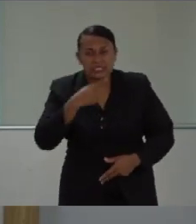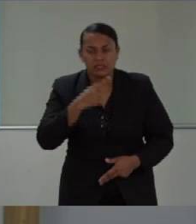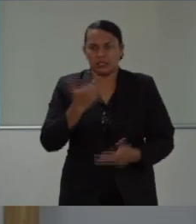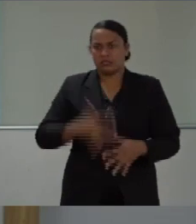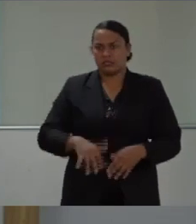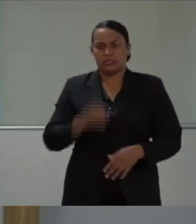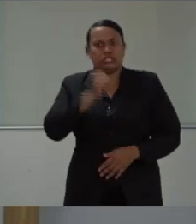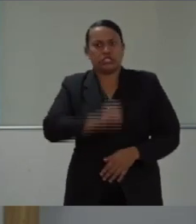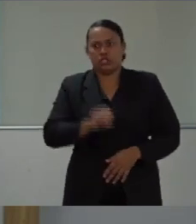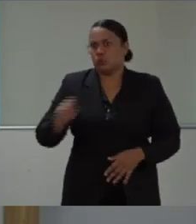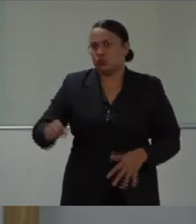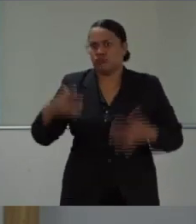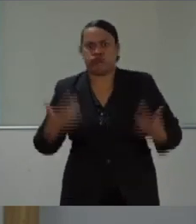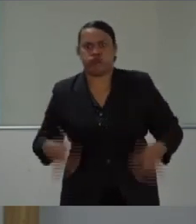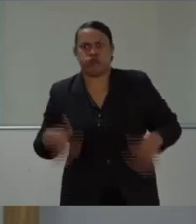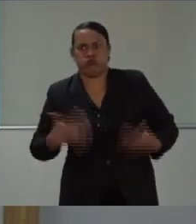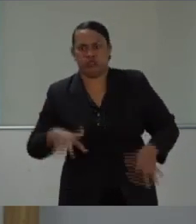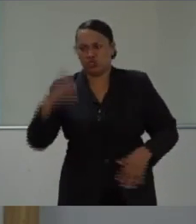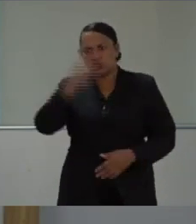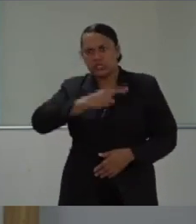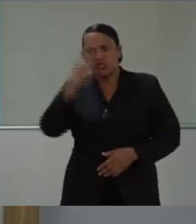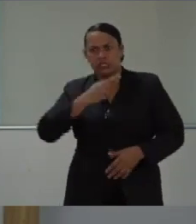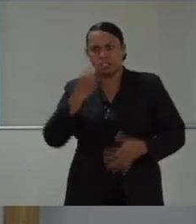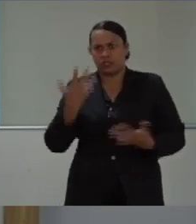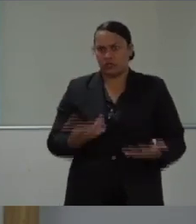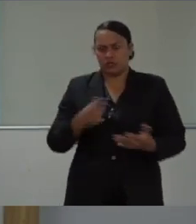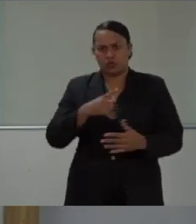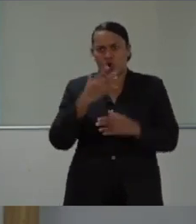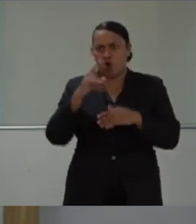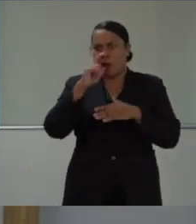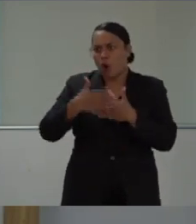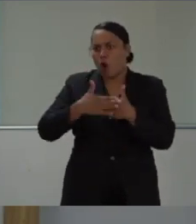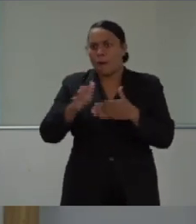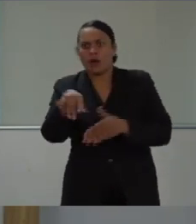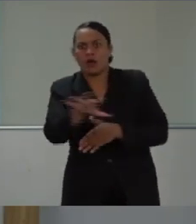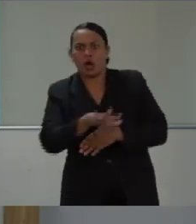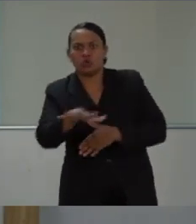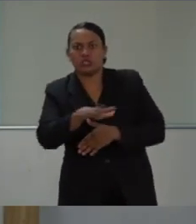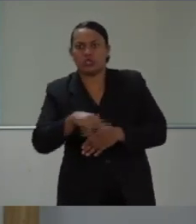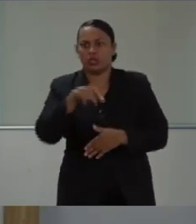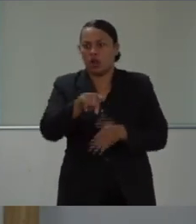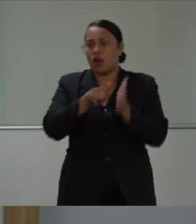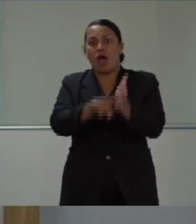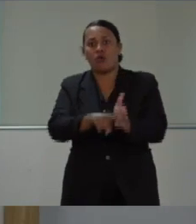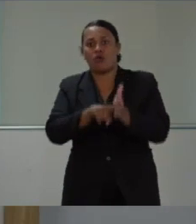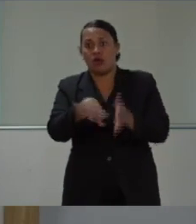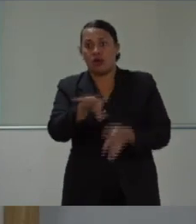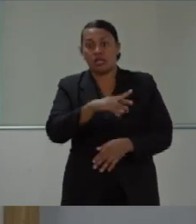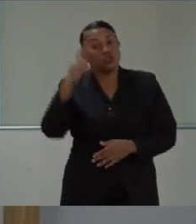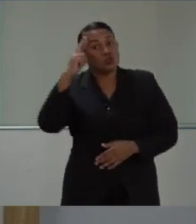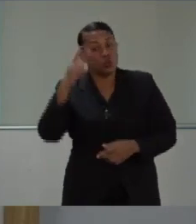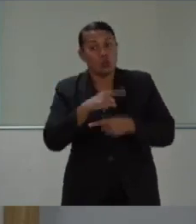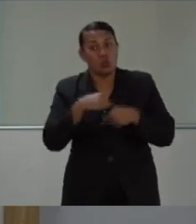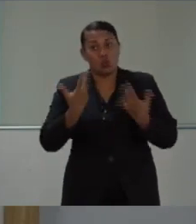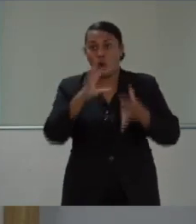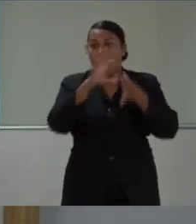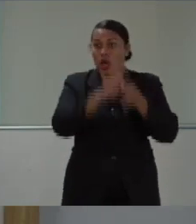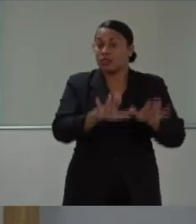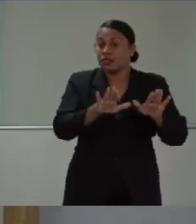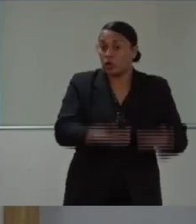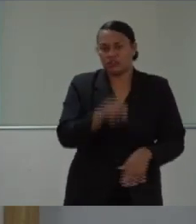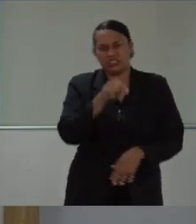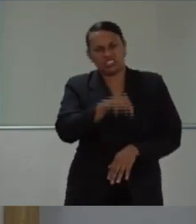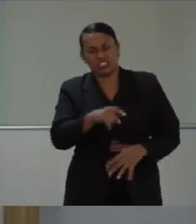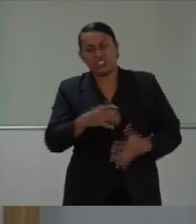and jeopardized the lifting of restrictions in some areas of Lautoka. For those reasons, we locked down the Kashmir area in Lautoka where